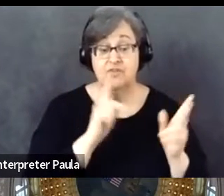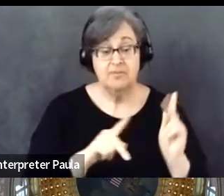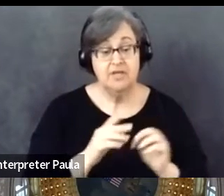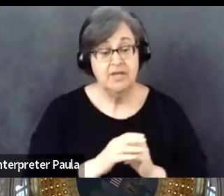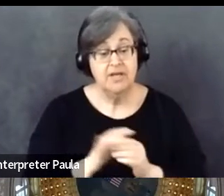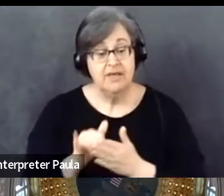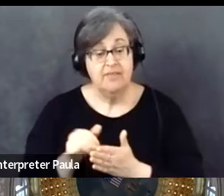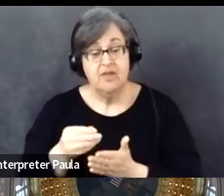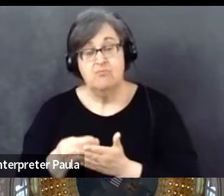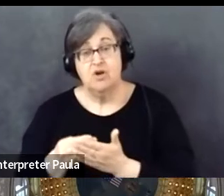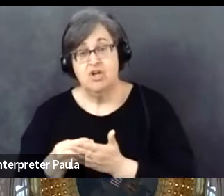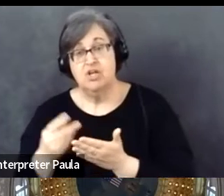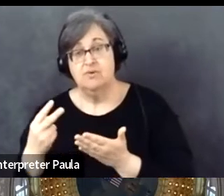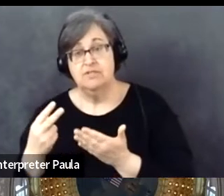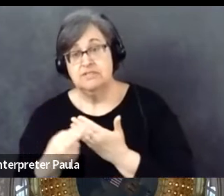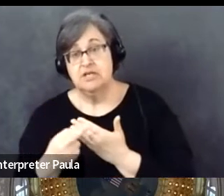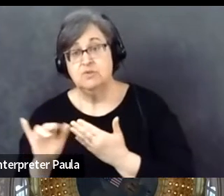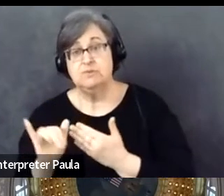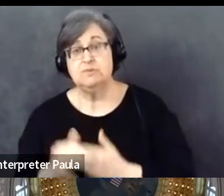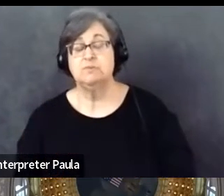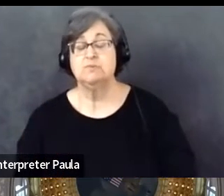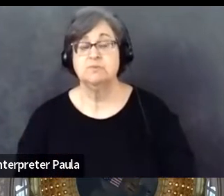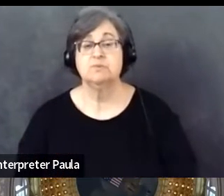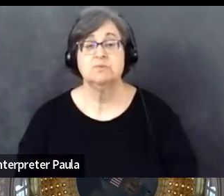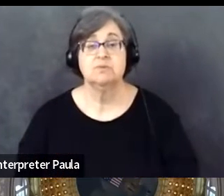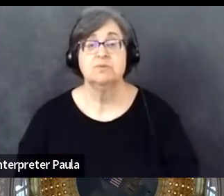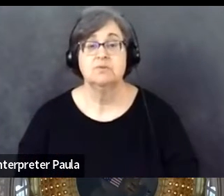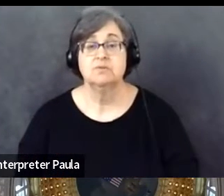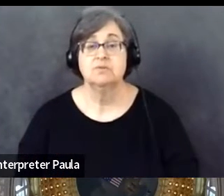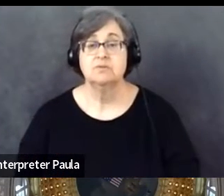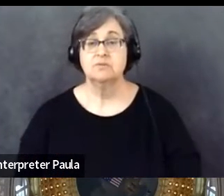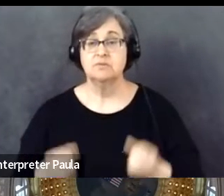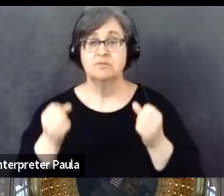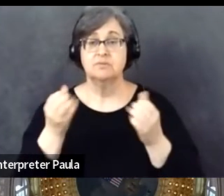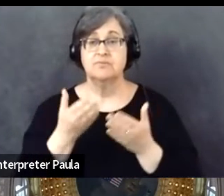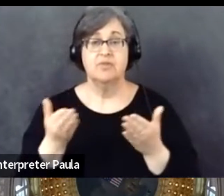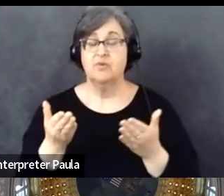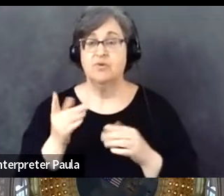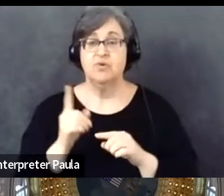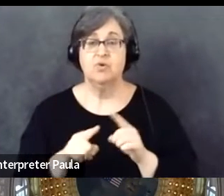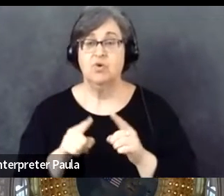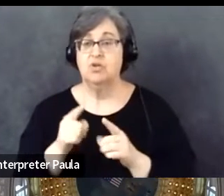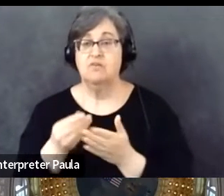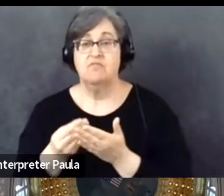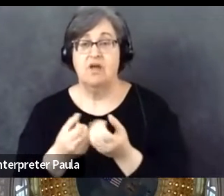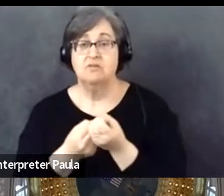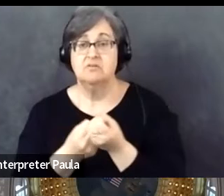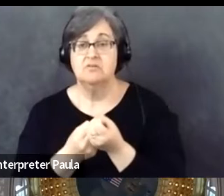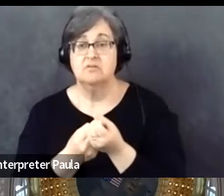that money was cut out at the end too. So there was a lot of things that just couldn't get funded because